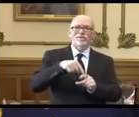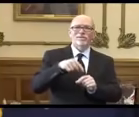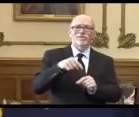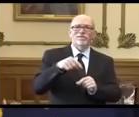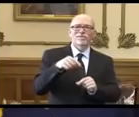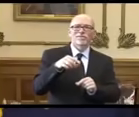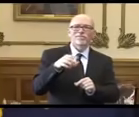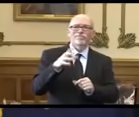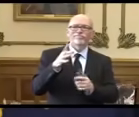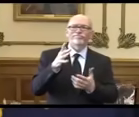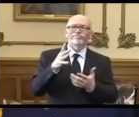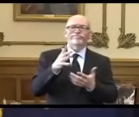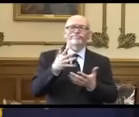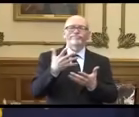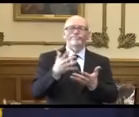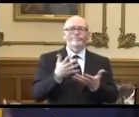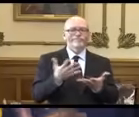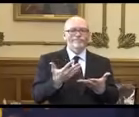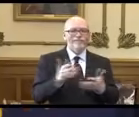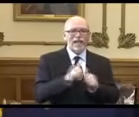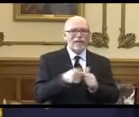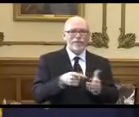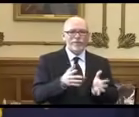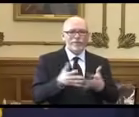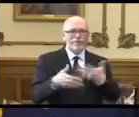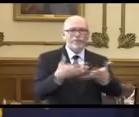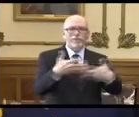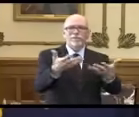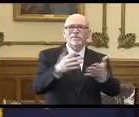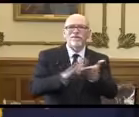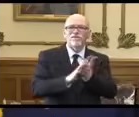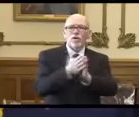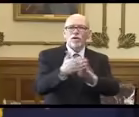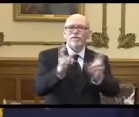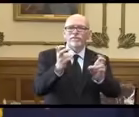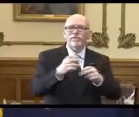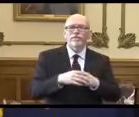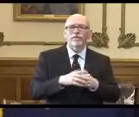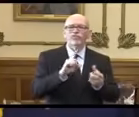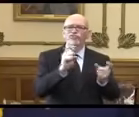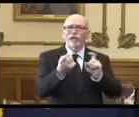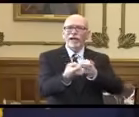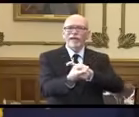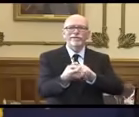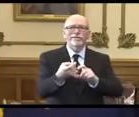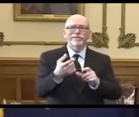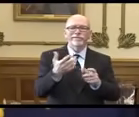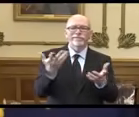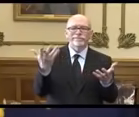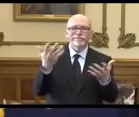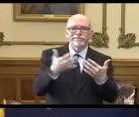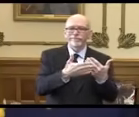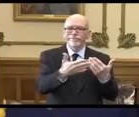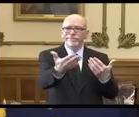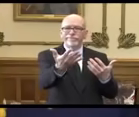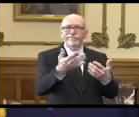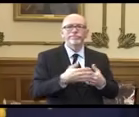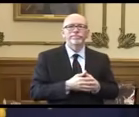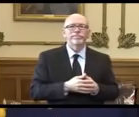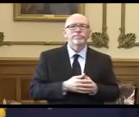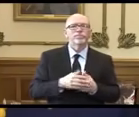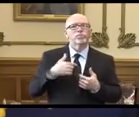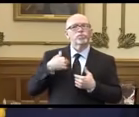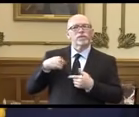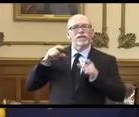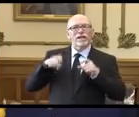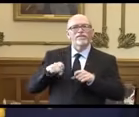coronavirus unfolds or evolves and changes and mutates, we